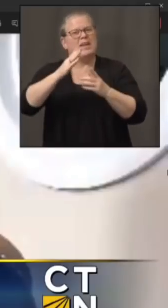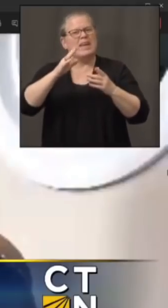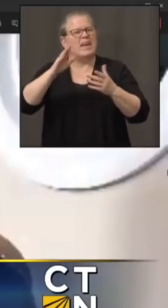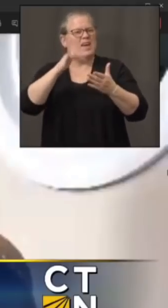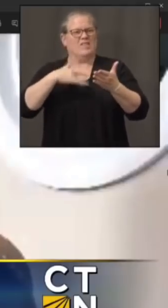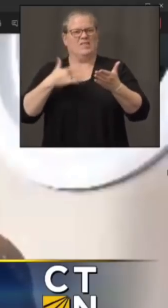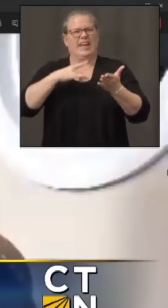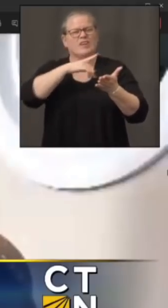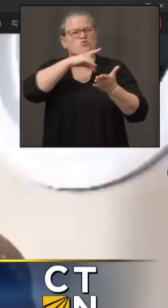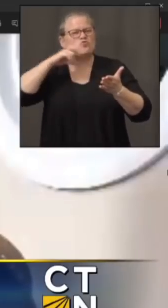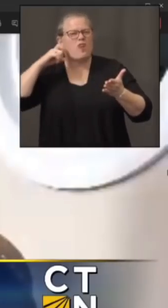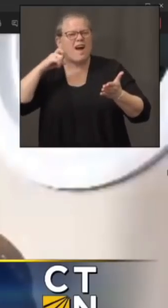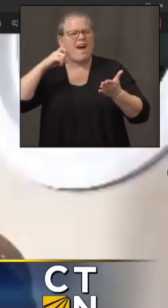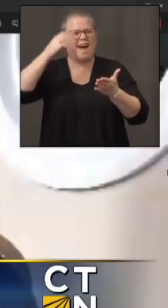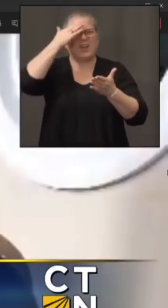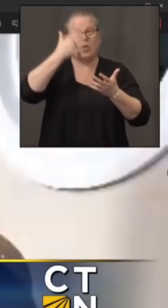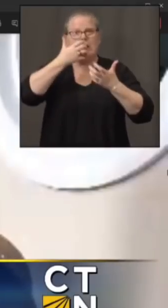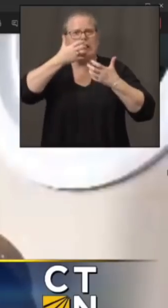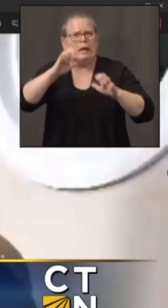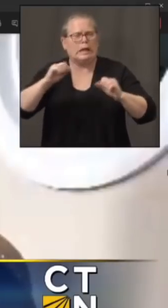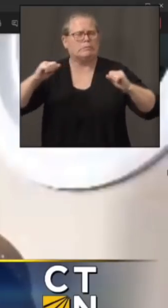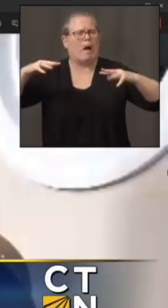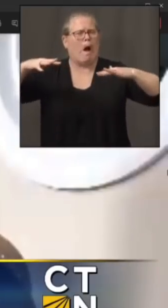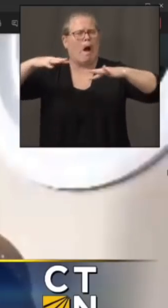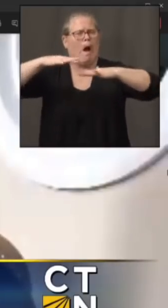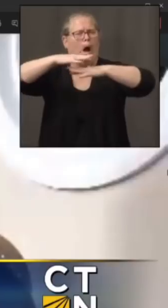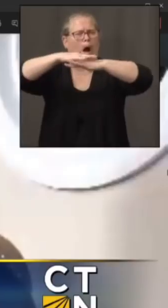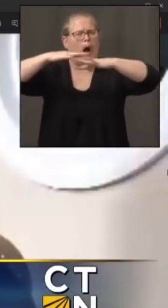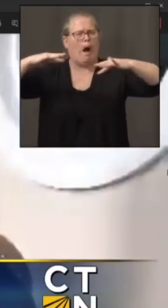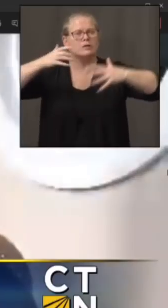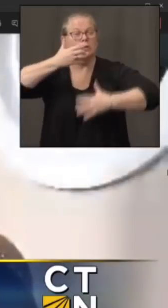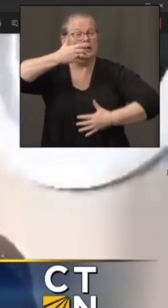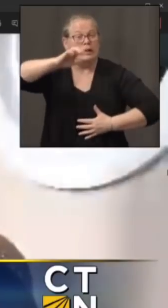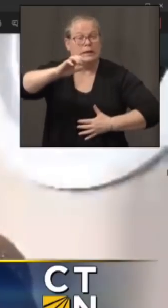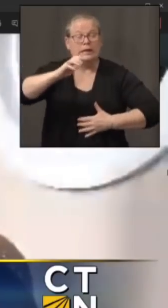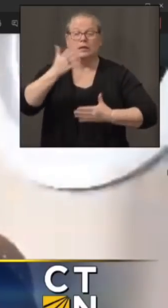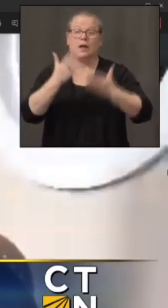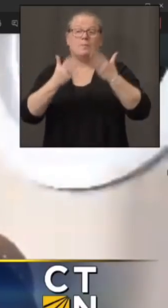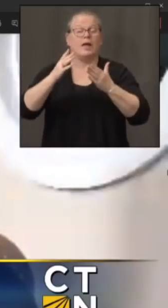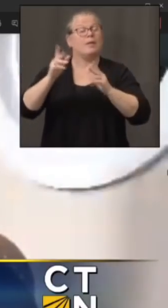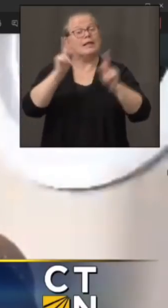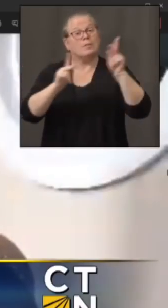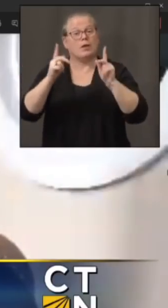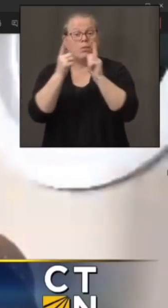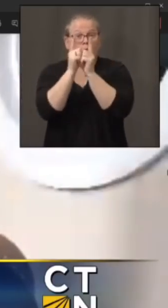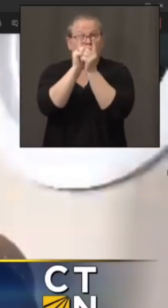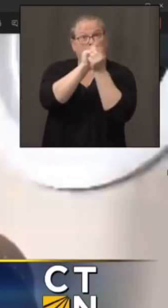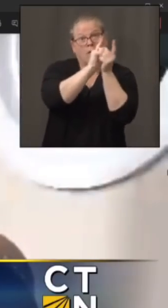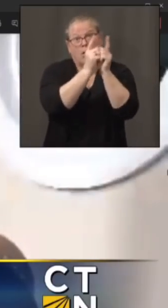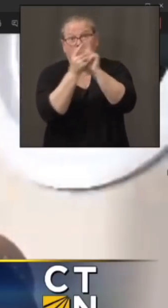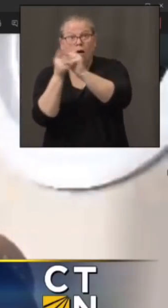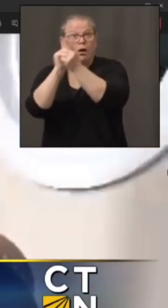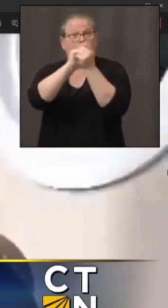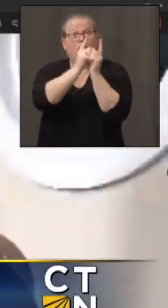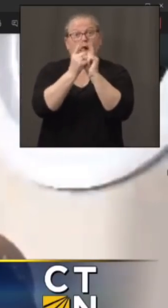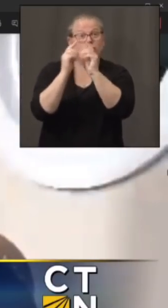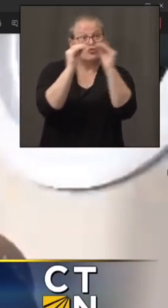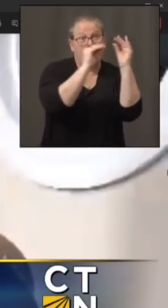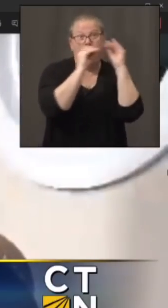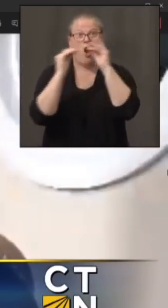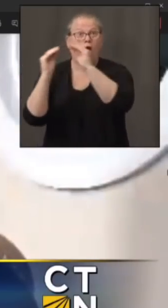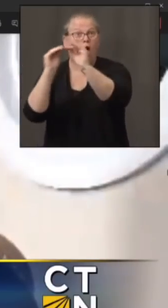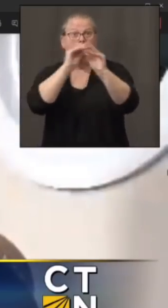filtration. Maybe the person who's infected is positioned right in that space to spread around their respiratory droplets or their